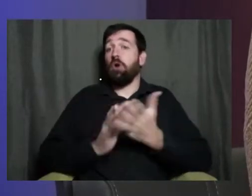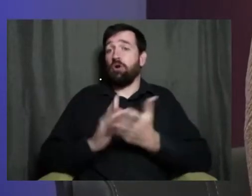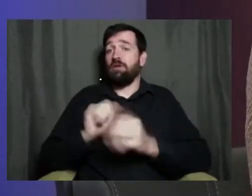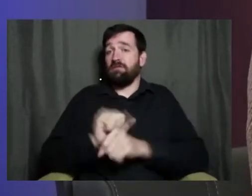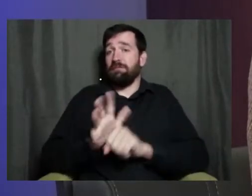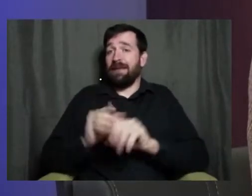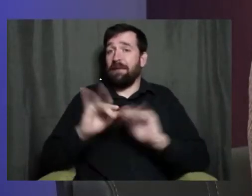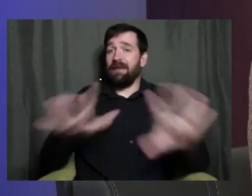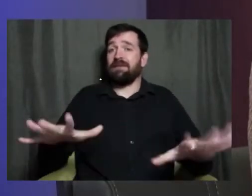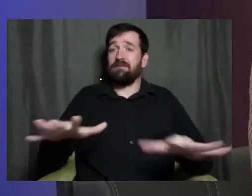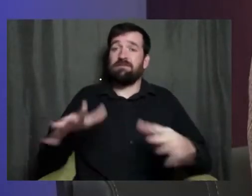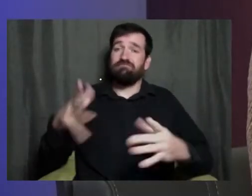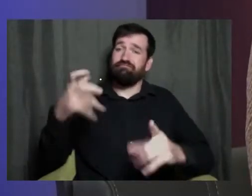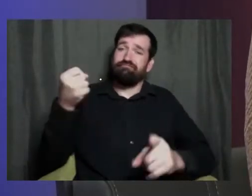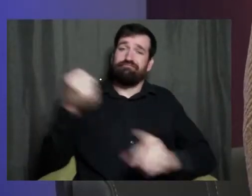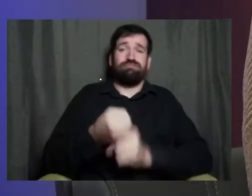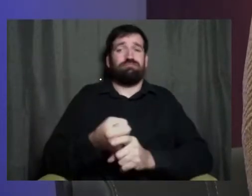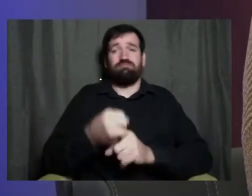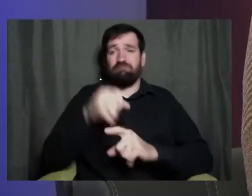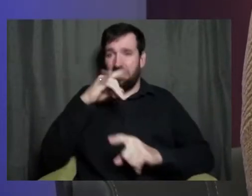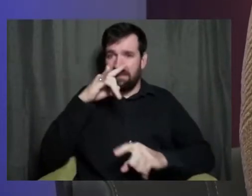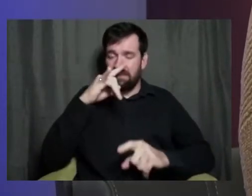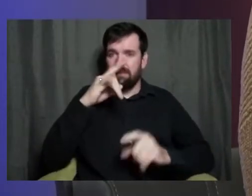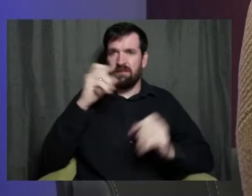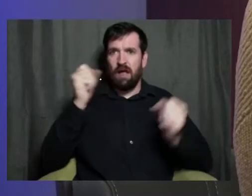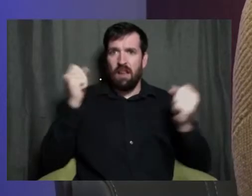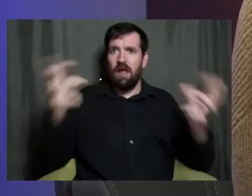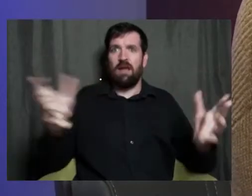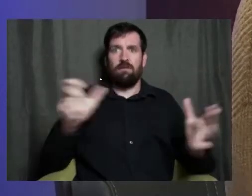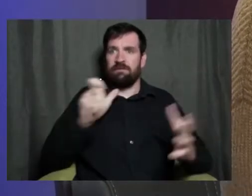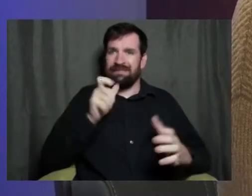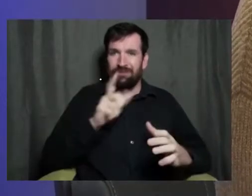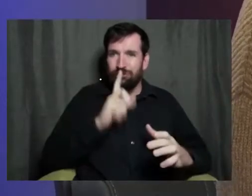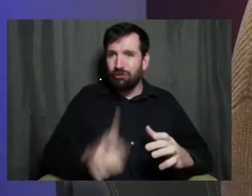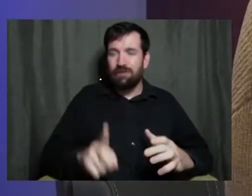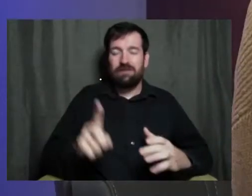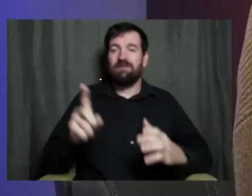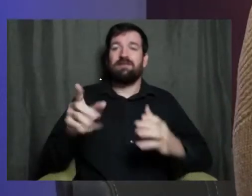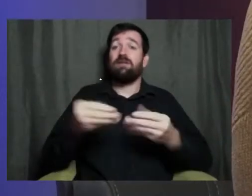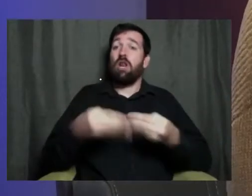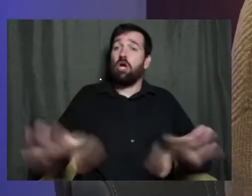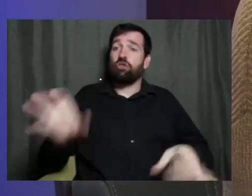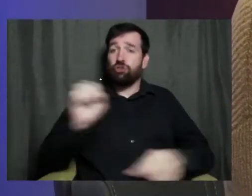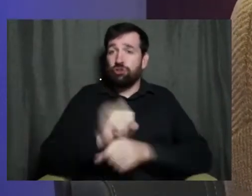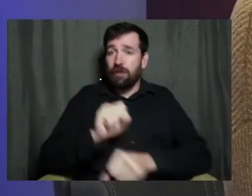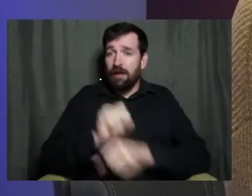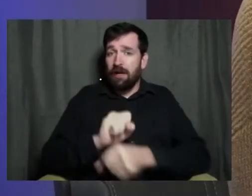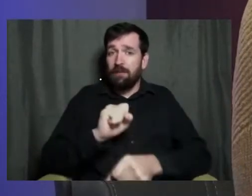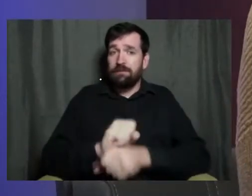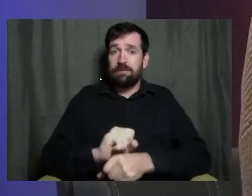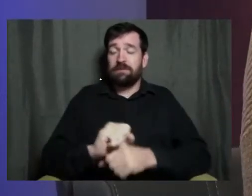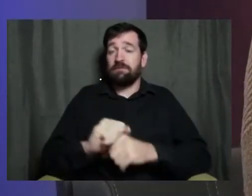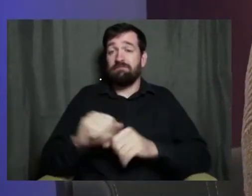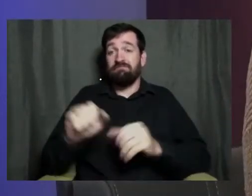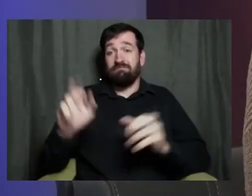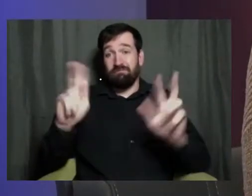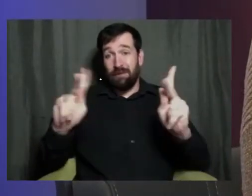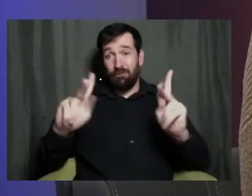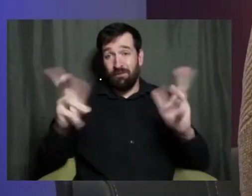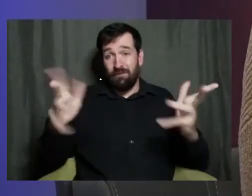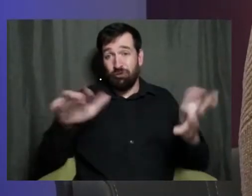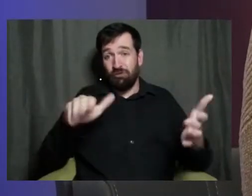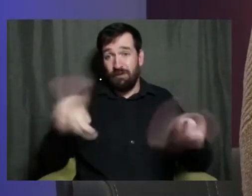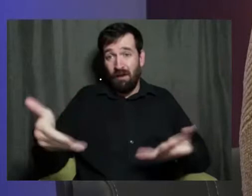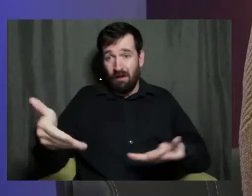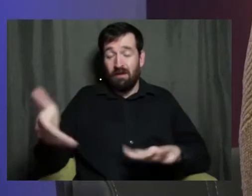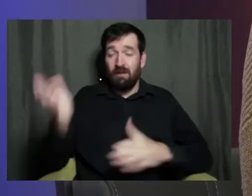on kiddos. They've had times of uncertainty. Families have lost jobs. members have died. So we've had kiddos that have been struggling with a